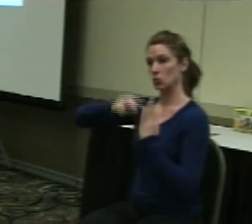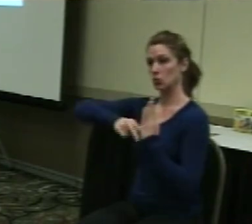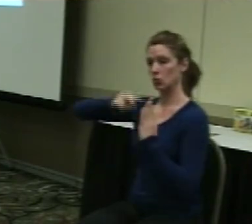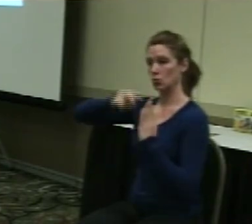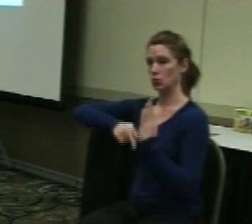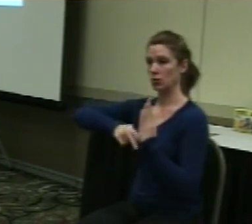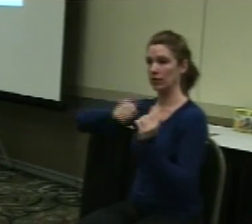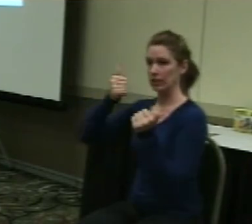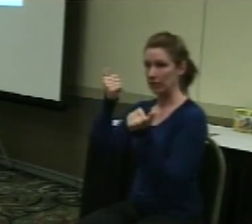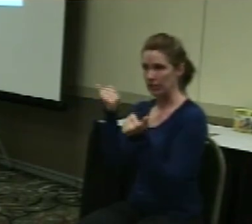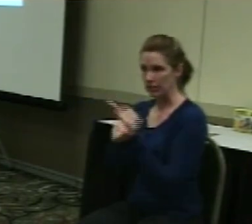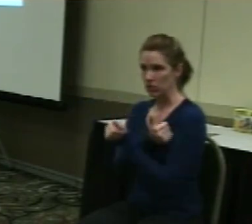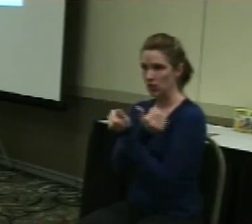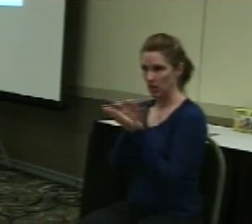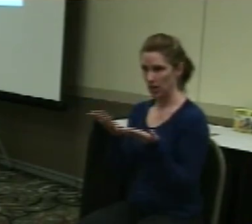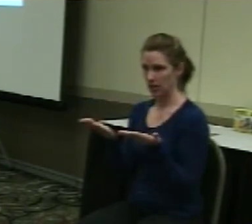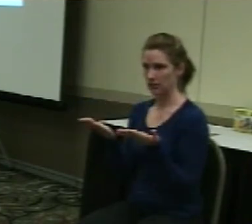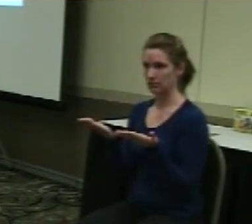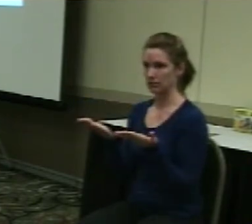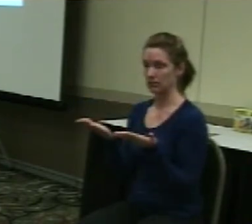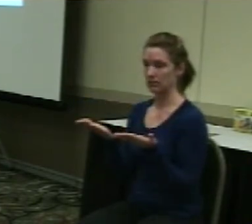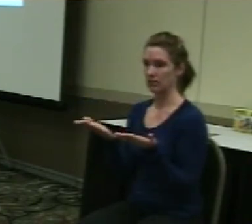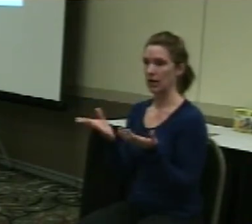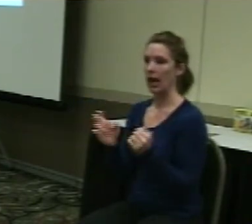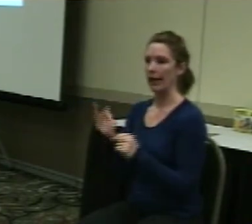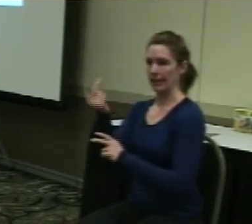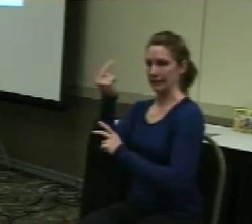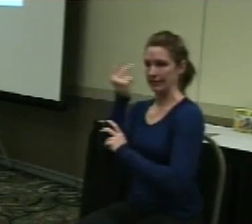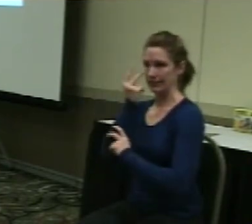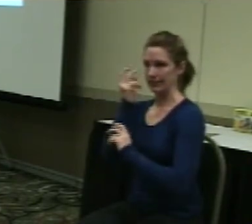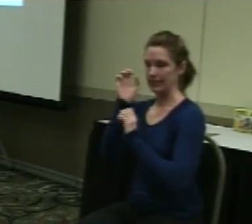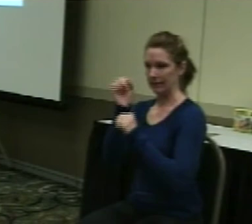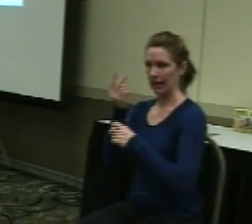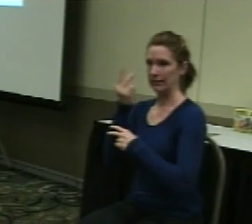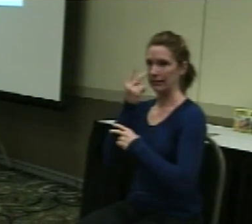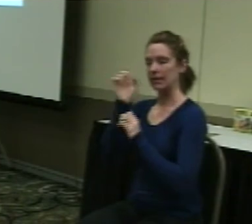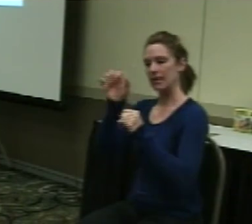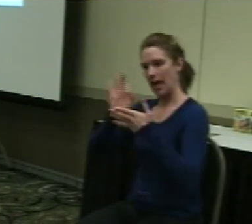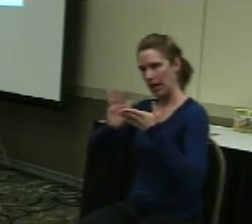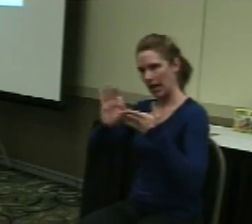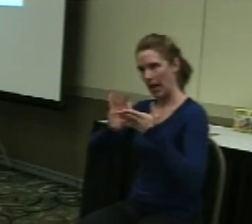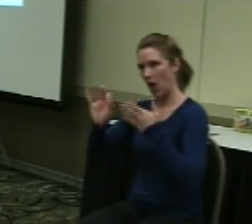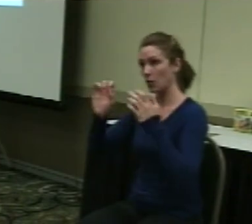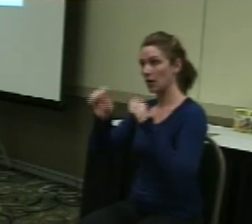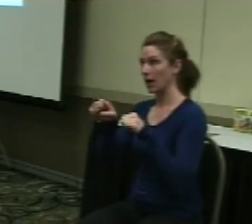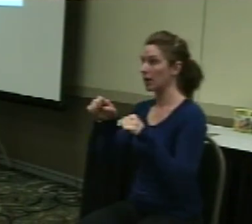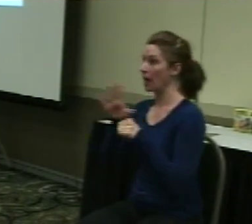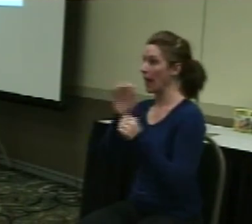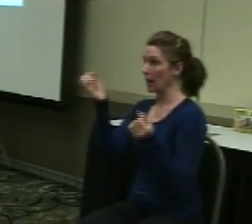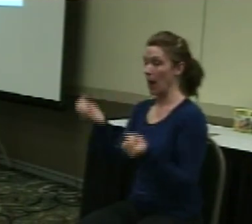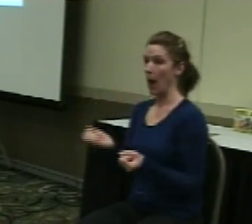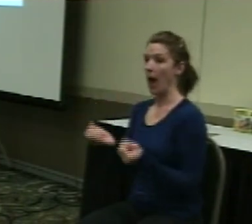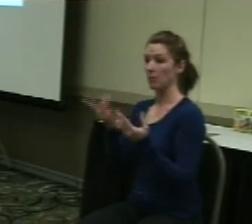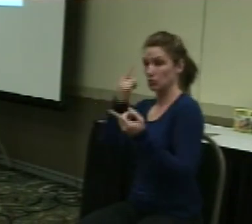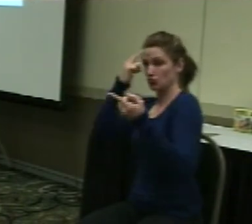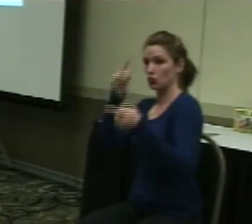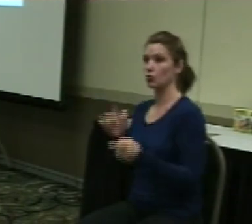at each of these things, I can see this, I can count this. And how many of those